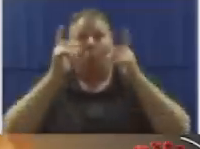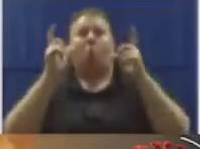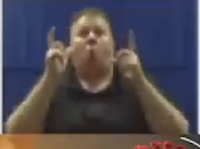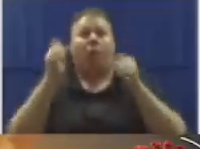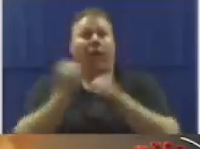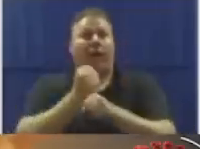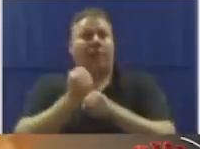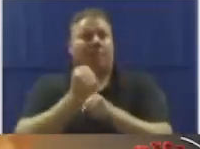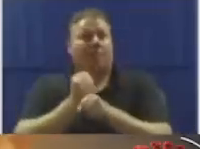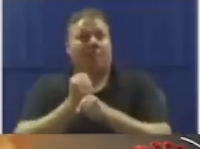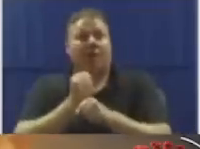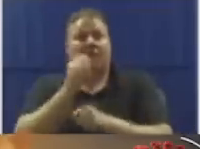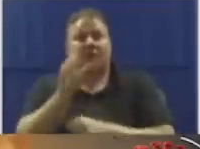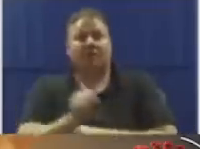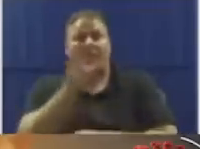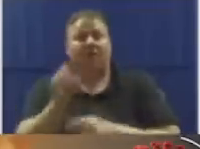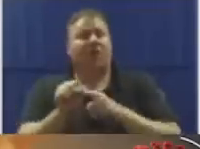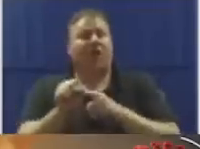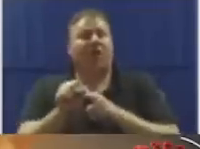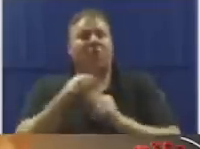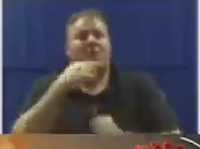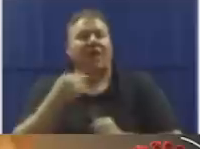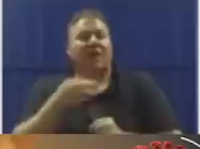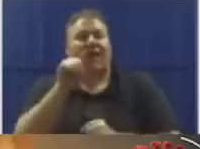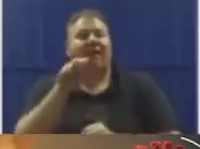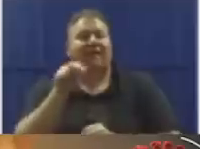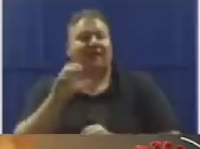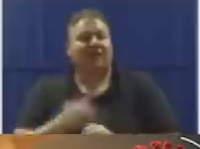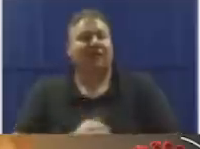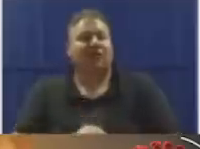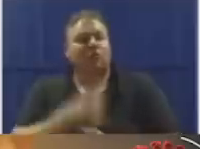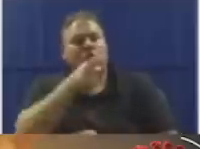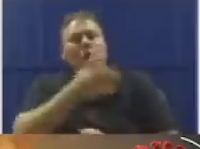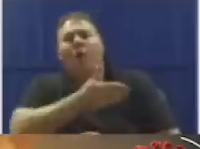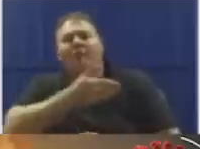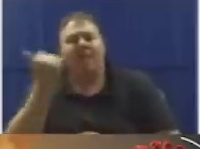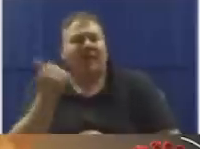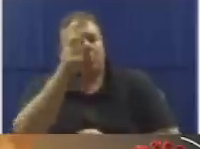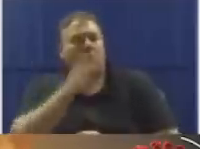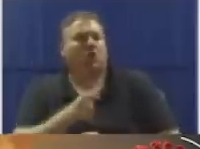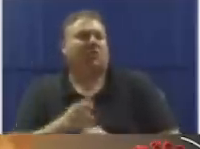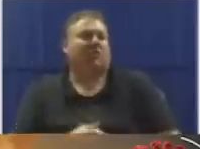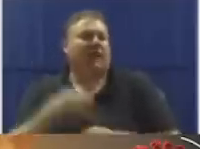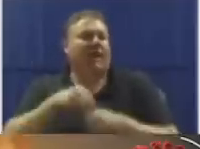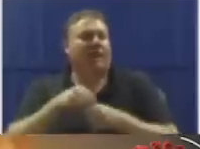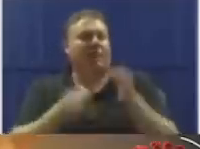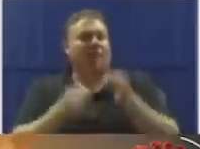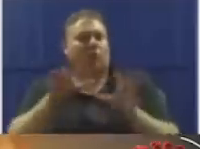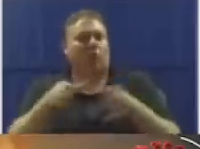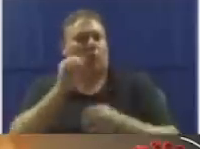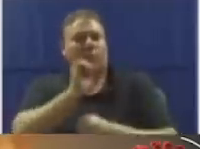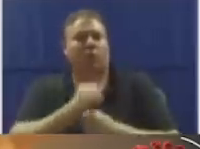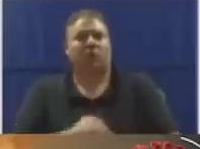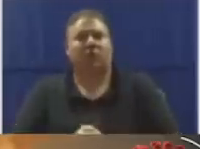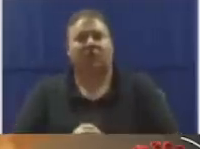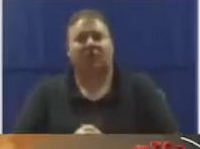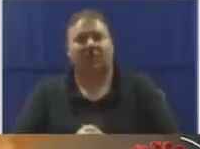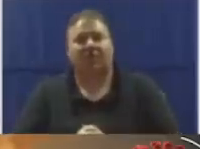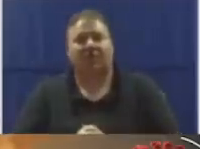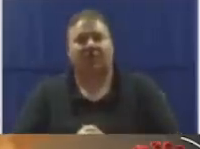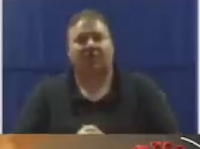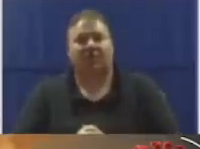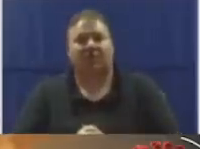to the reality of the ANC. If you were indeed the best that your parties had to offer, Mr. President, then this government's days